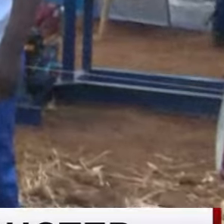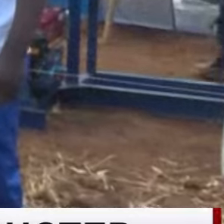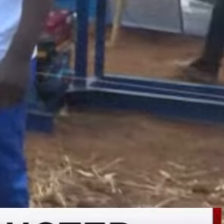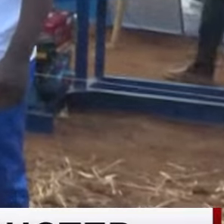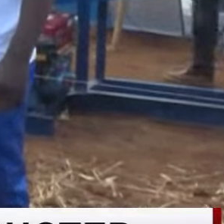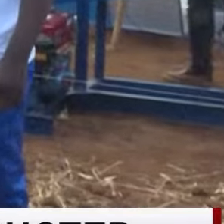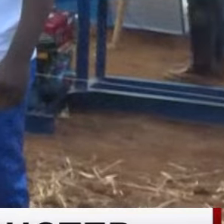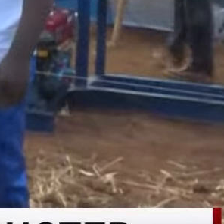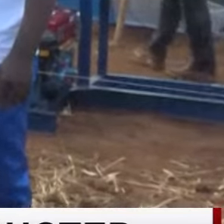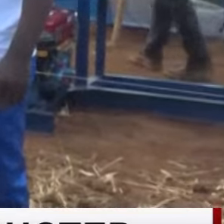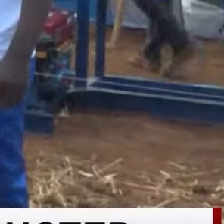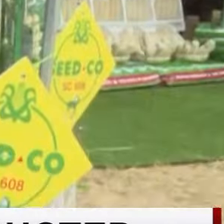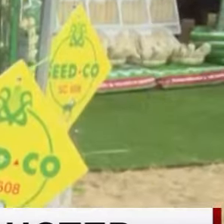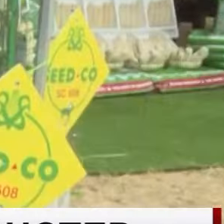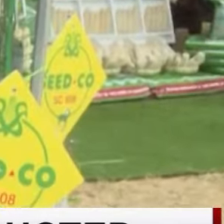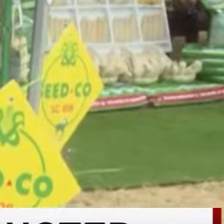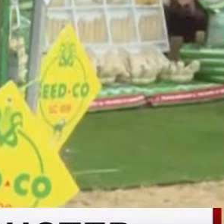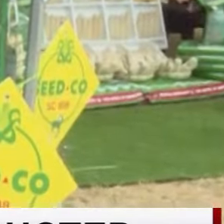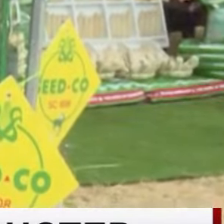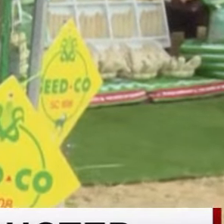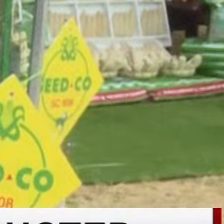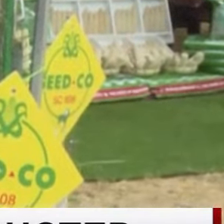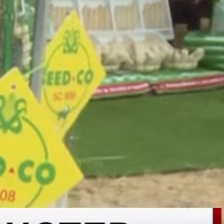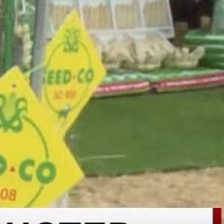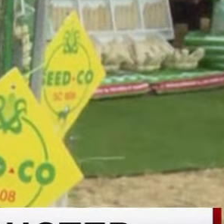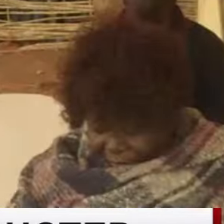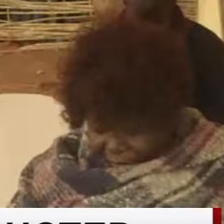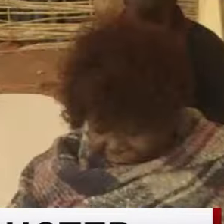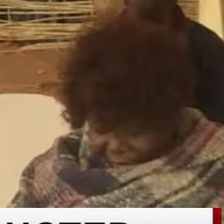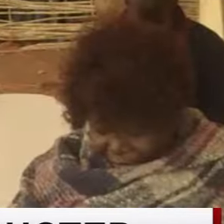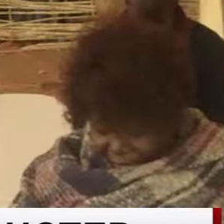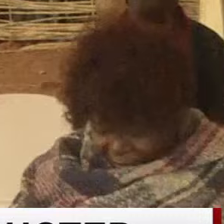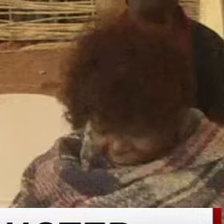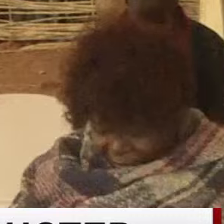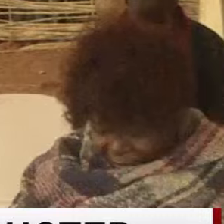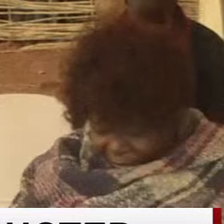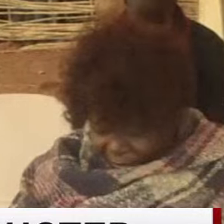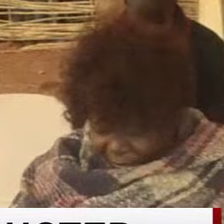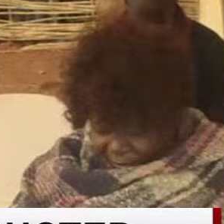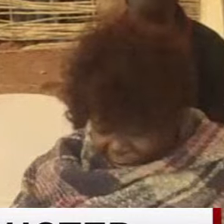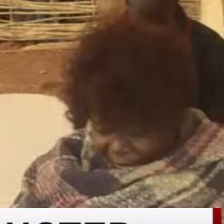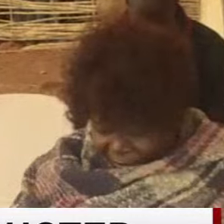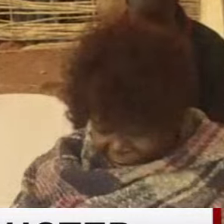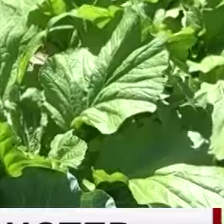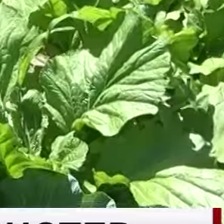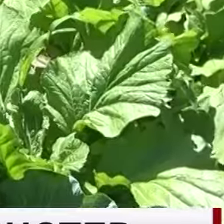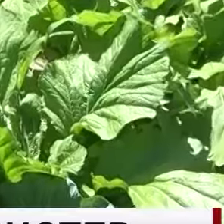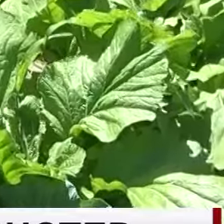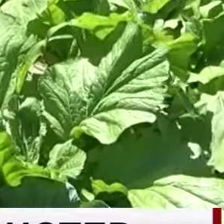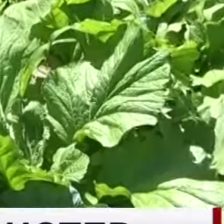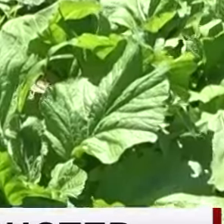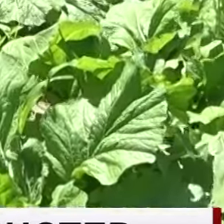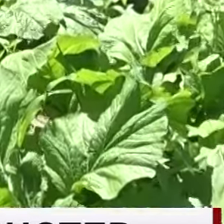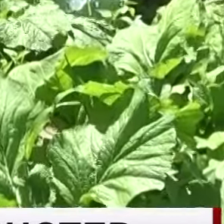Eastern Provincial Agriculture and Commercial Show, CIDICO Regional Manager Matthew Scandela says farmers must consider planting